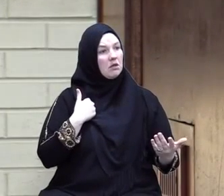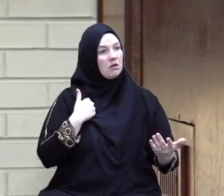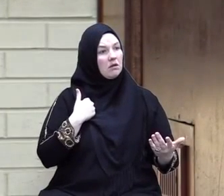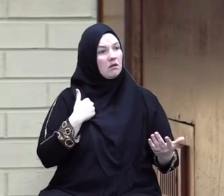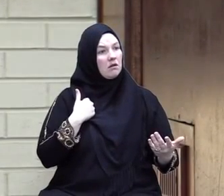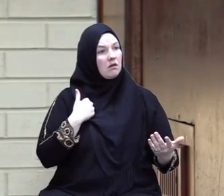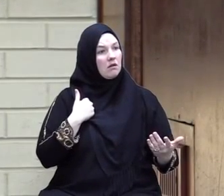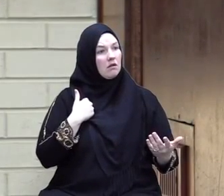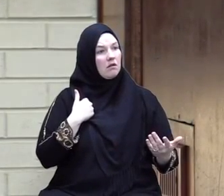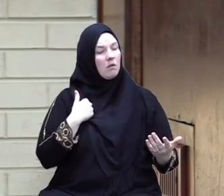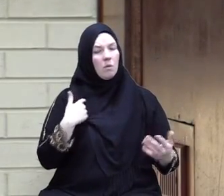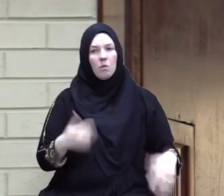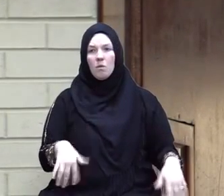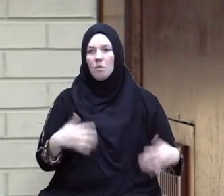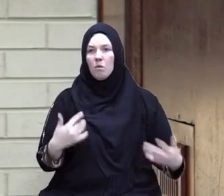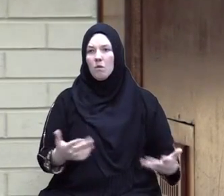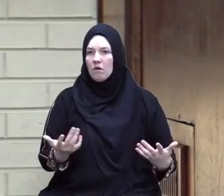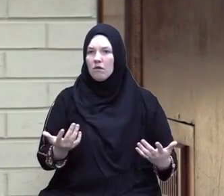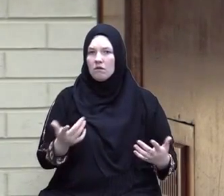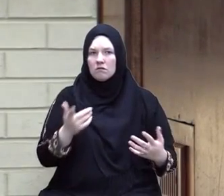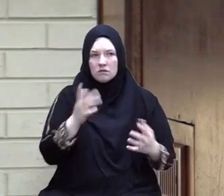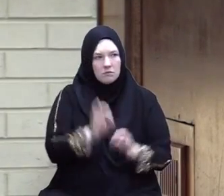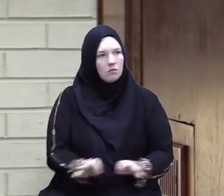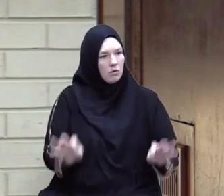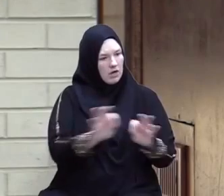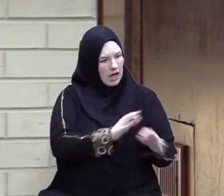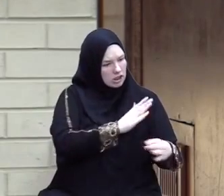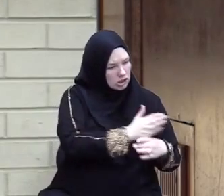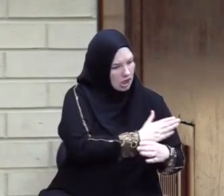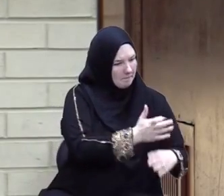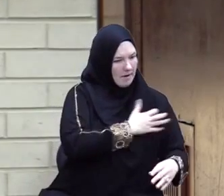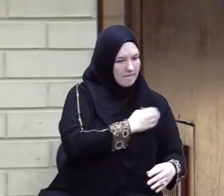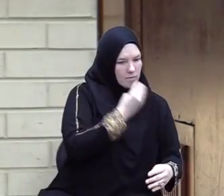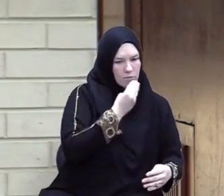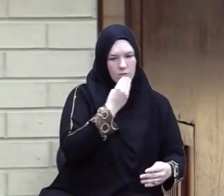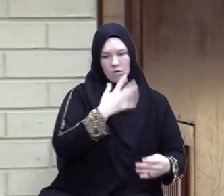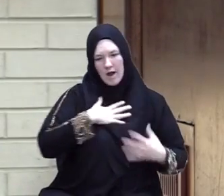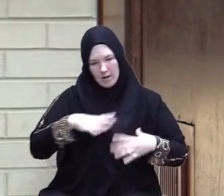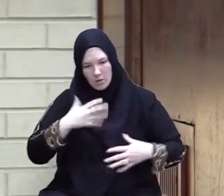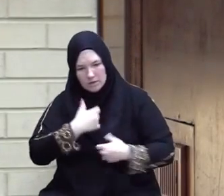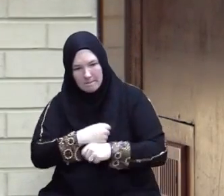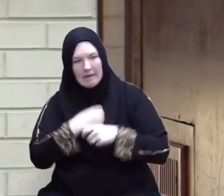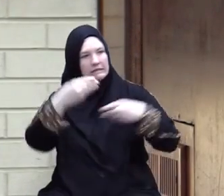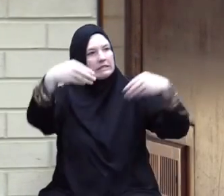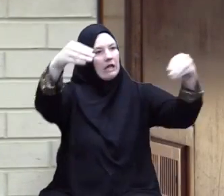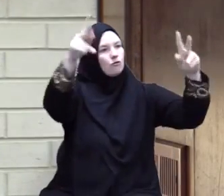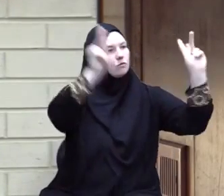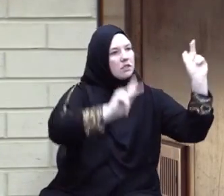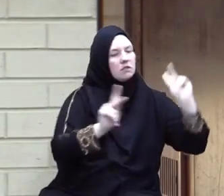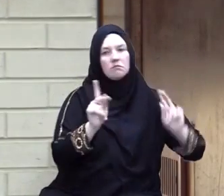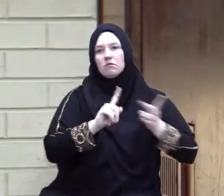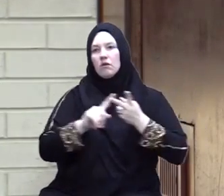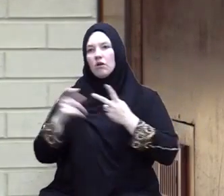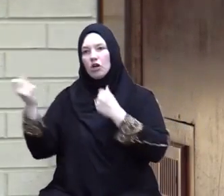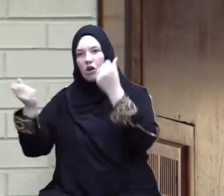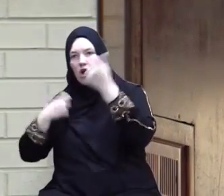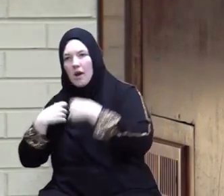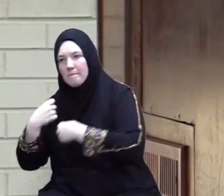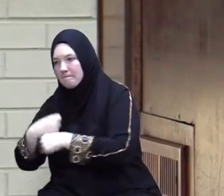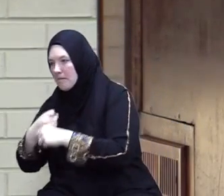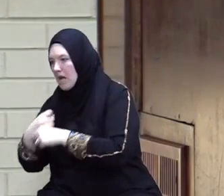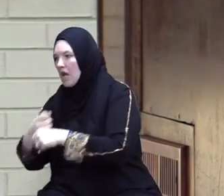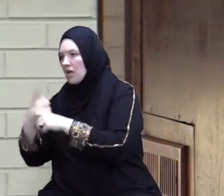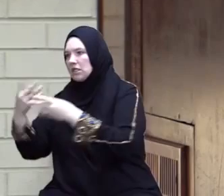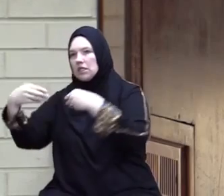us. What a position. What a position to be in front of Allah subhanahu wa ta'ala. So we have to take our da'wah and